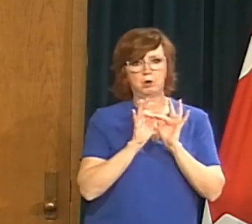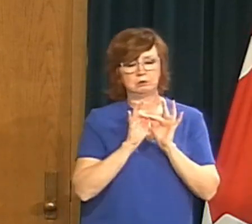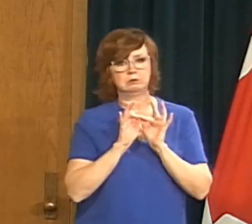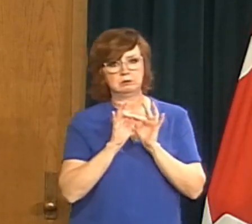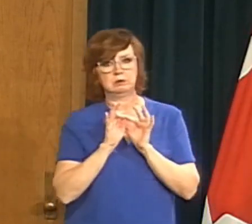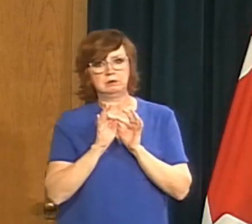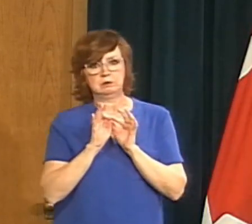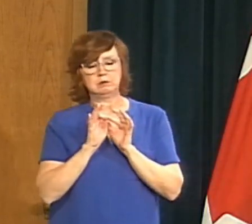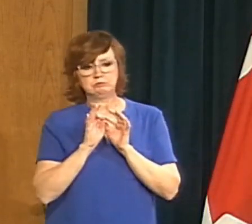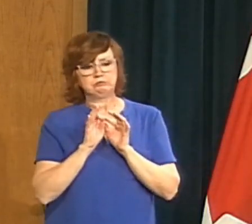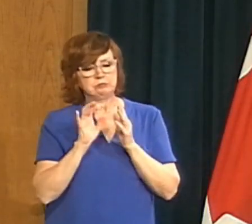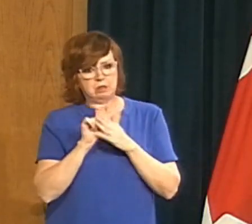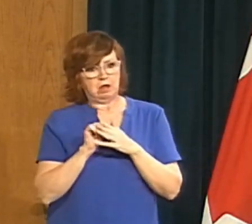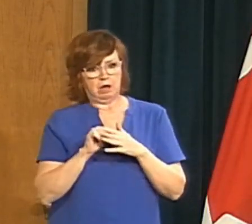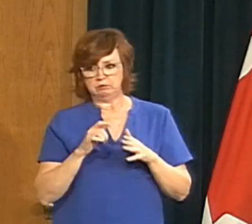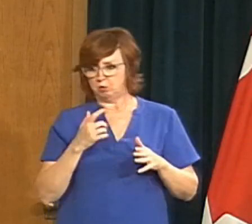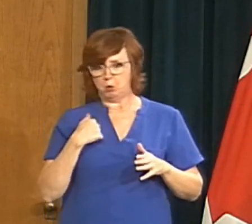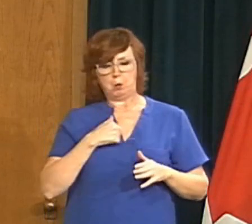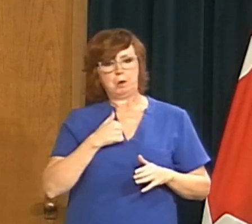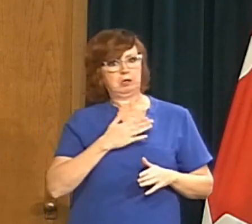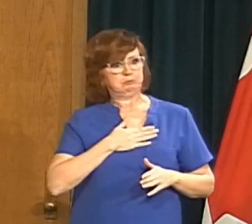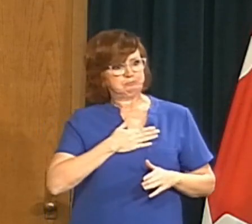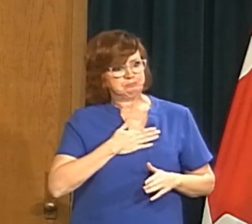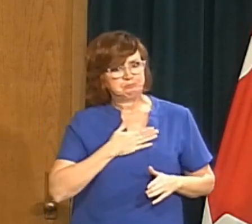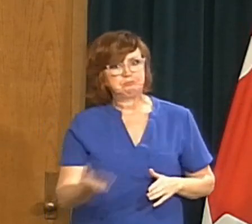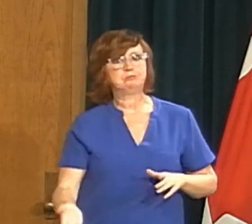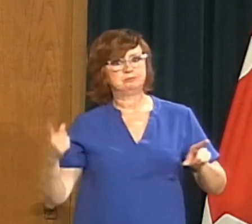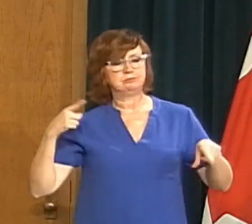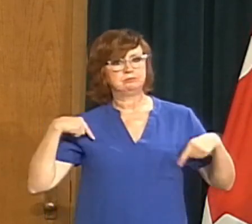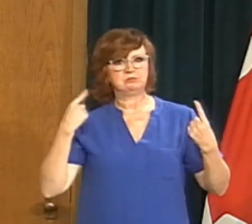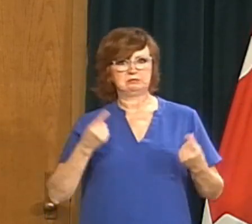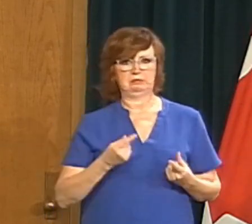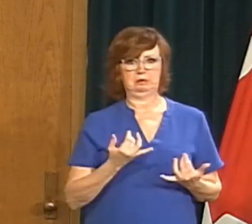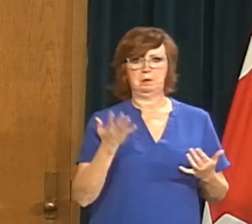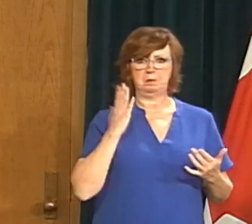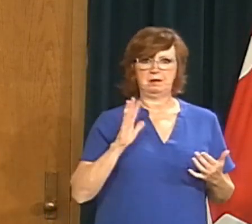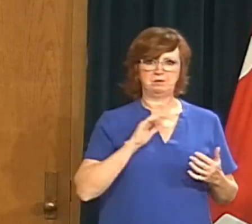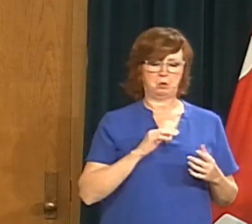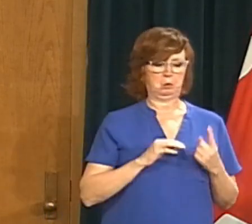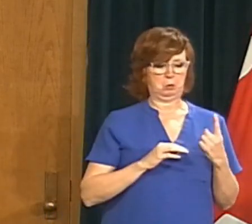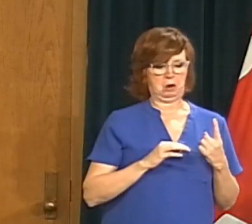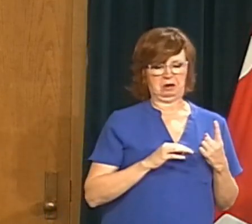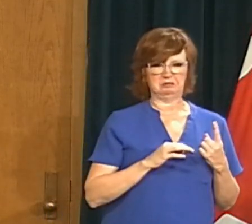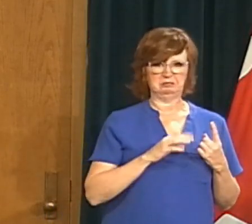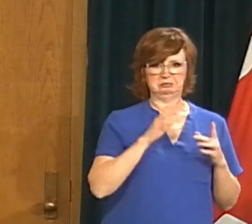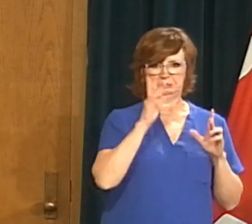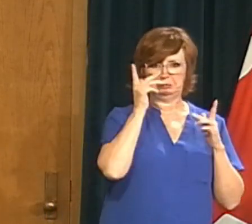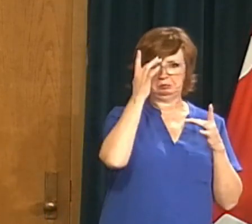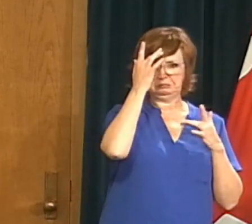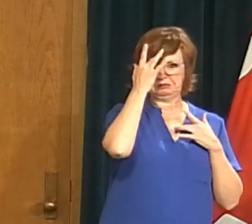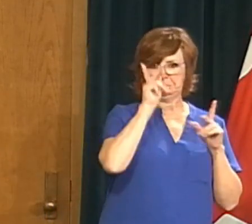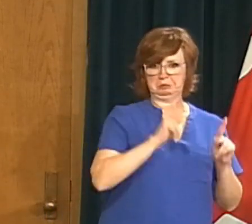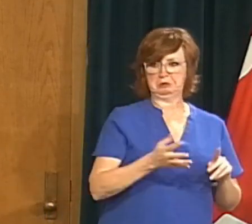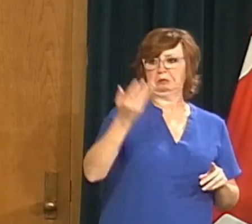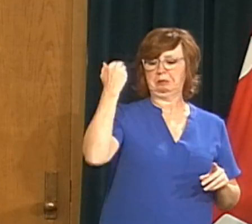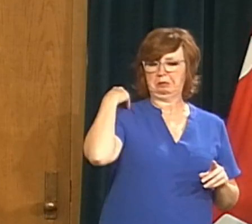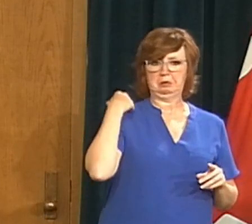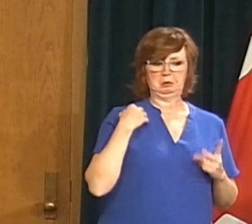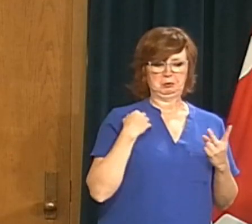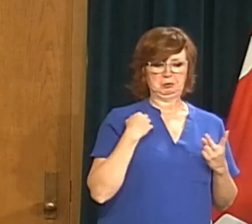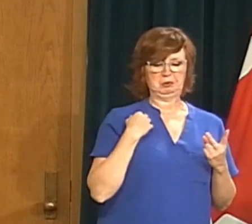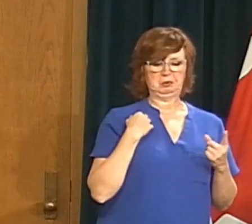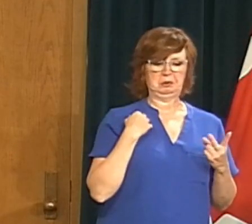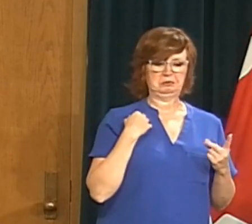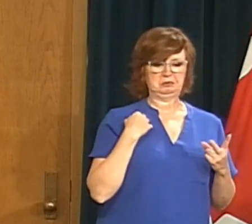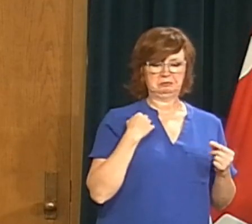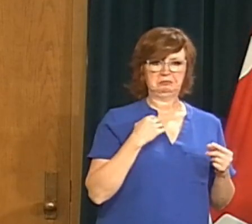cases of COVID ID in many of these communities. In particular, that we are now into an area where we want to identify and isolate, contact